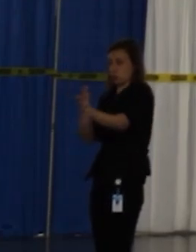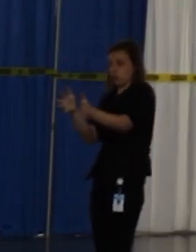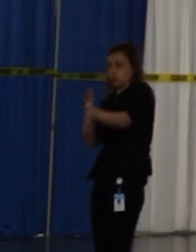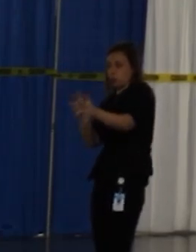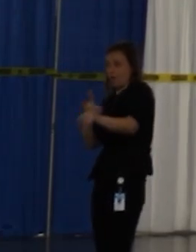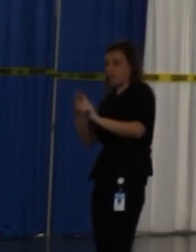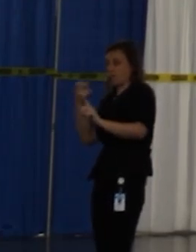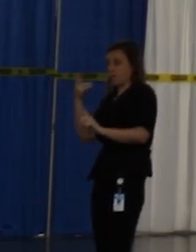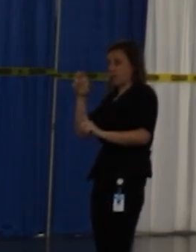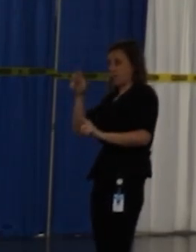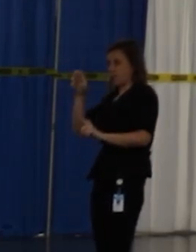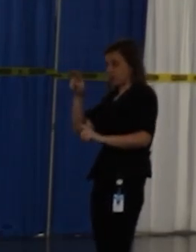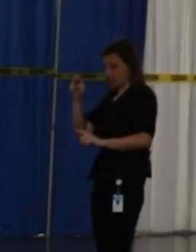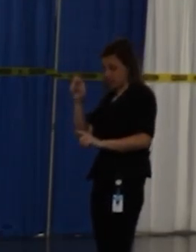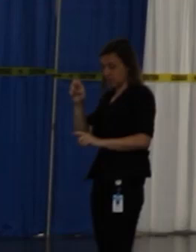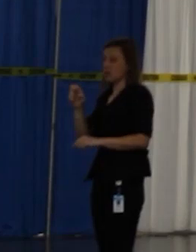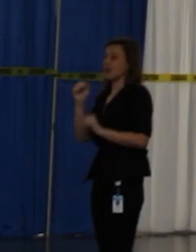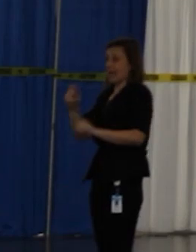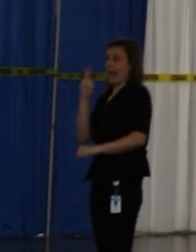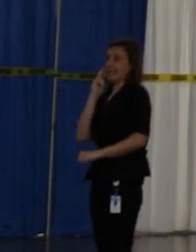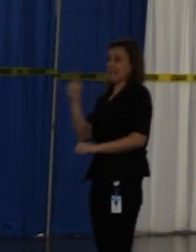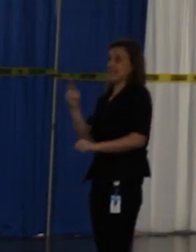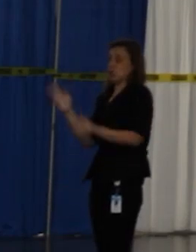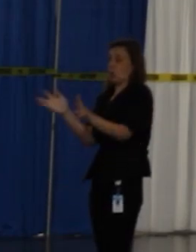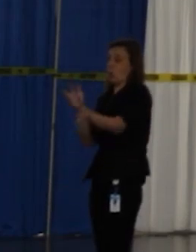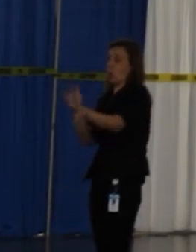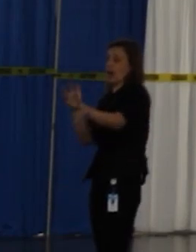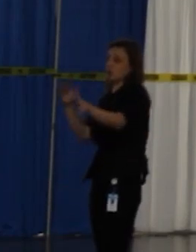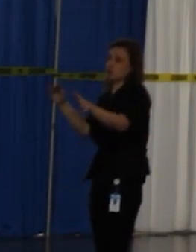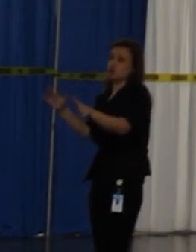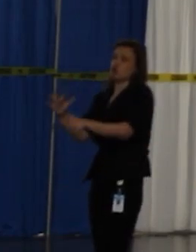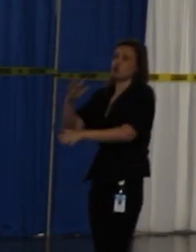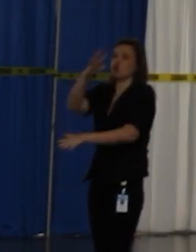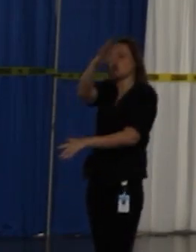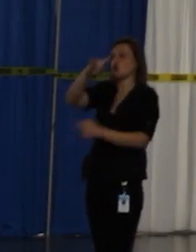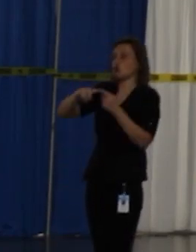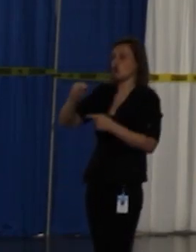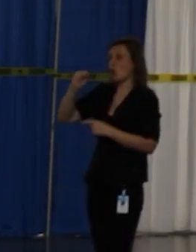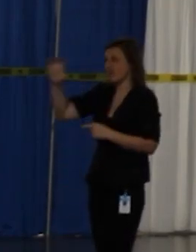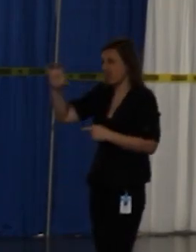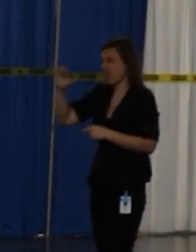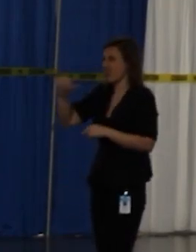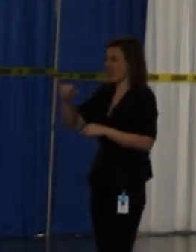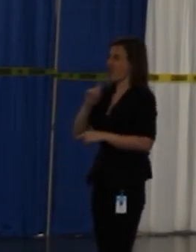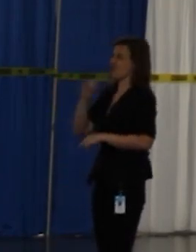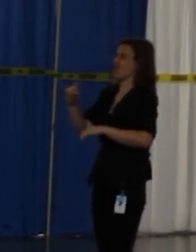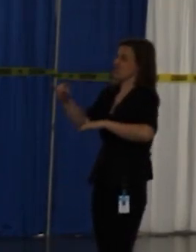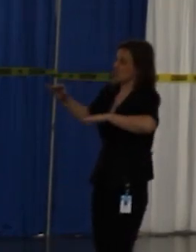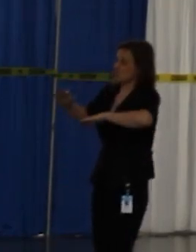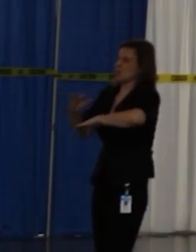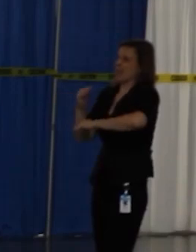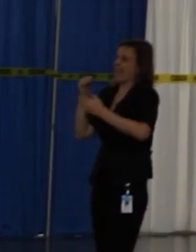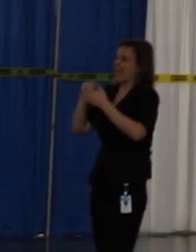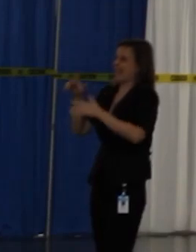can see hurricane-force wind gusts well into North Carolina. Now think about how far inland that is, that we were seeing those kind of wind gusts. So